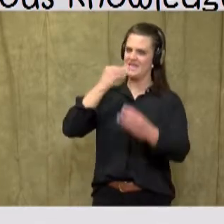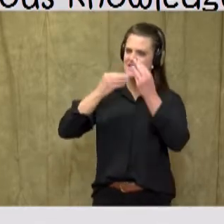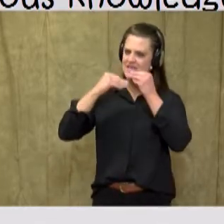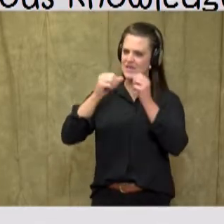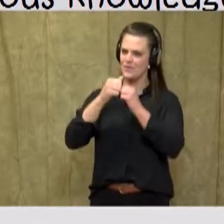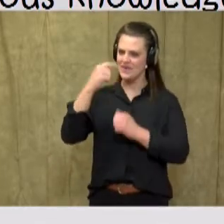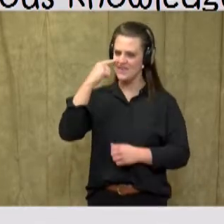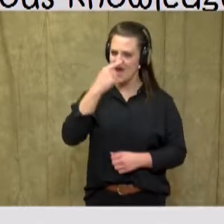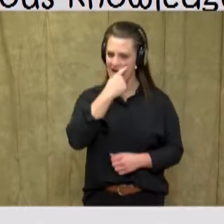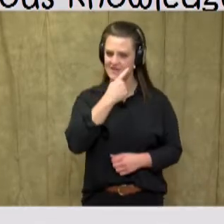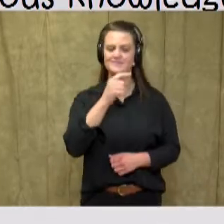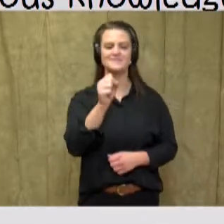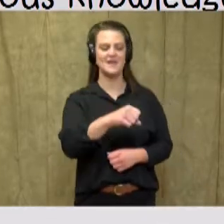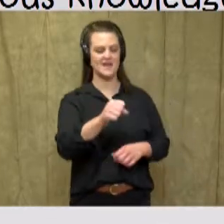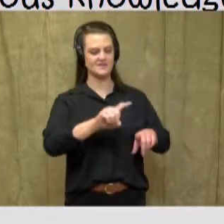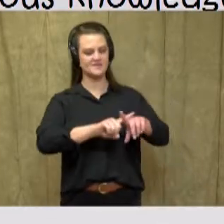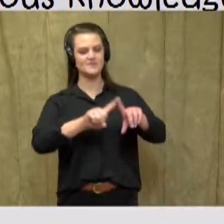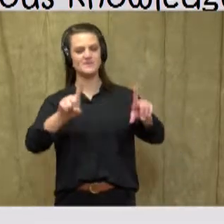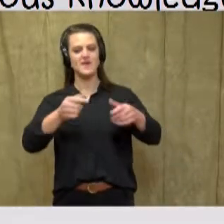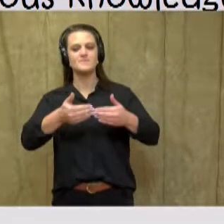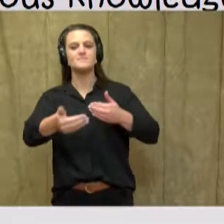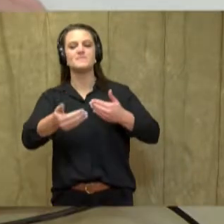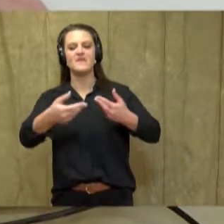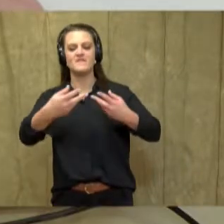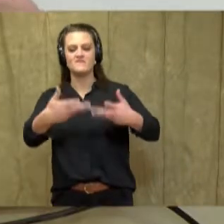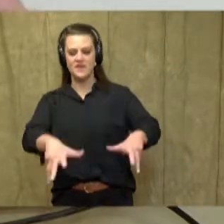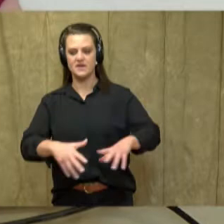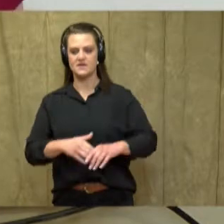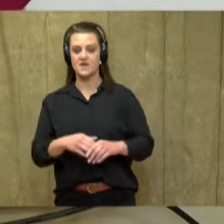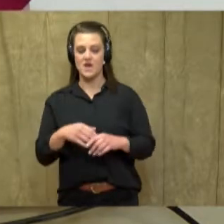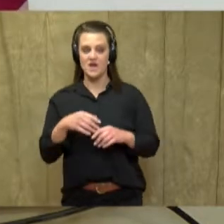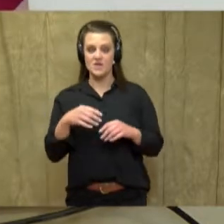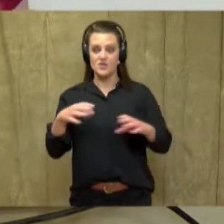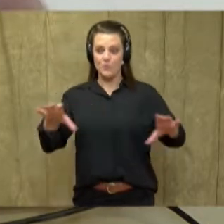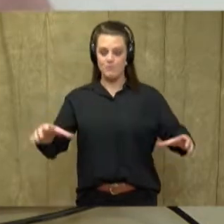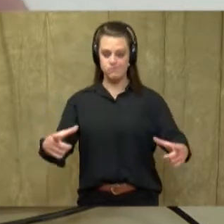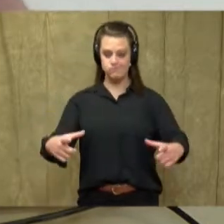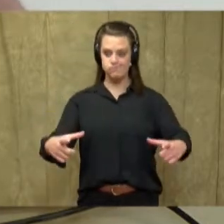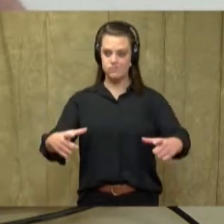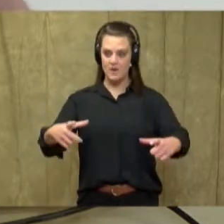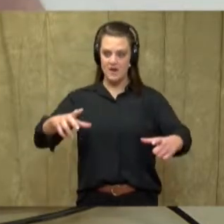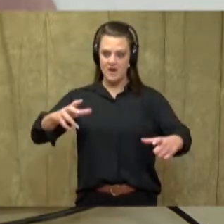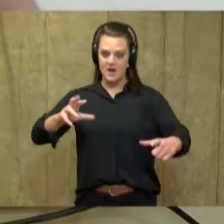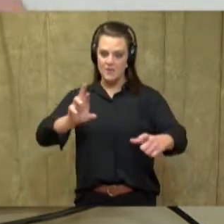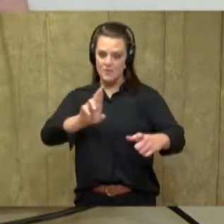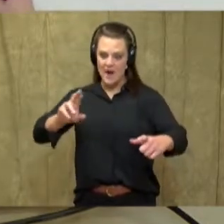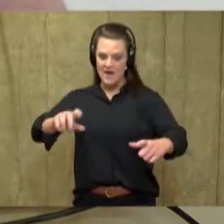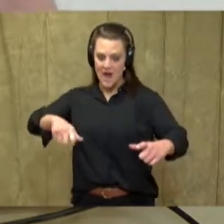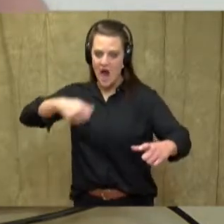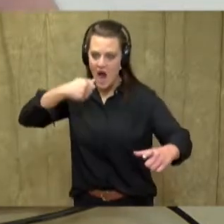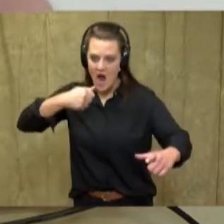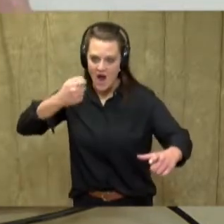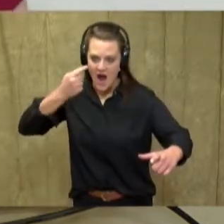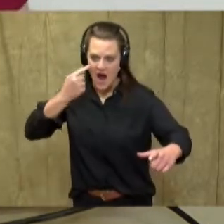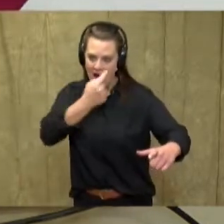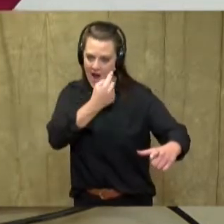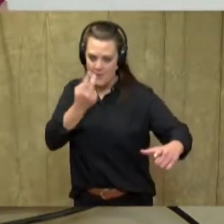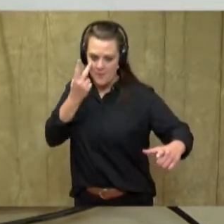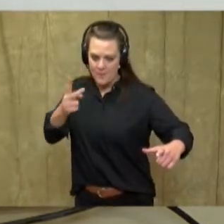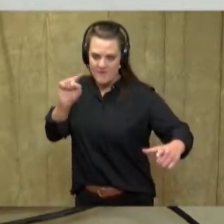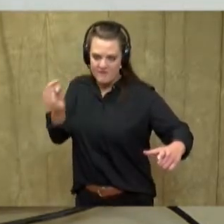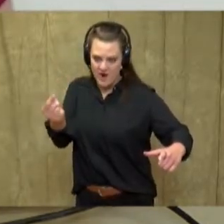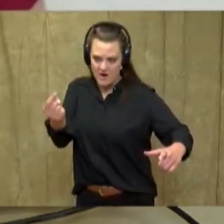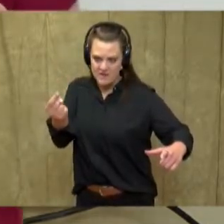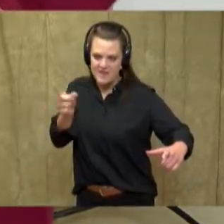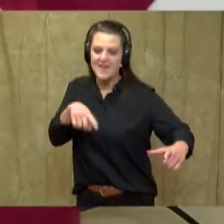let me finish that phrase. We eat with our eyes first. Now, eventually, we do eat with our teeth, and we